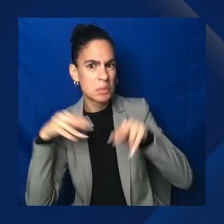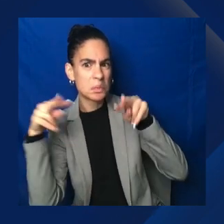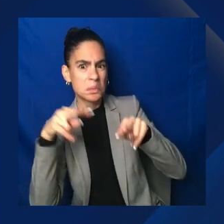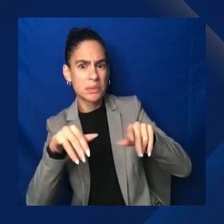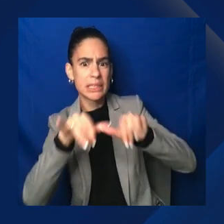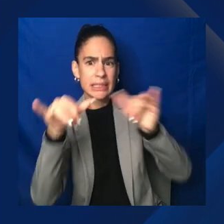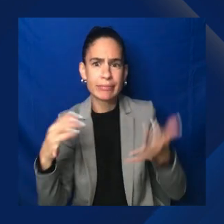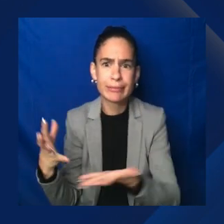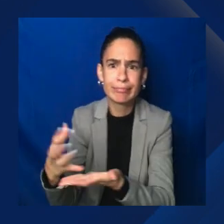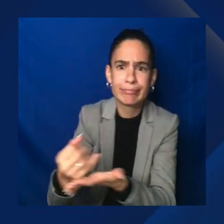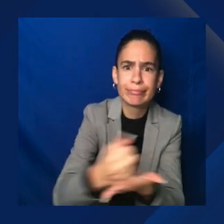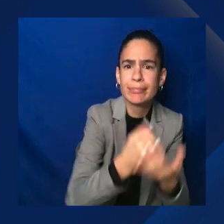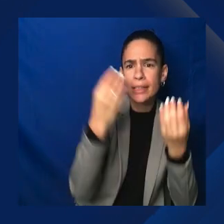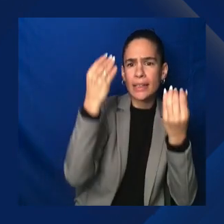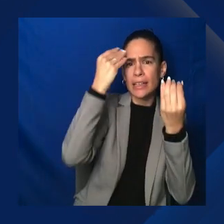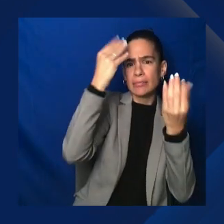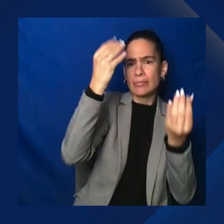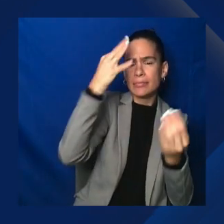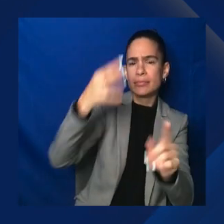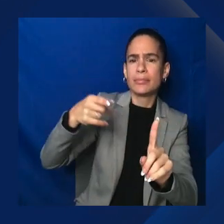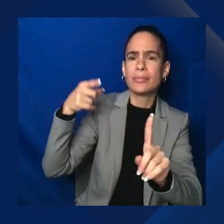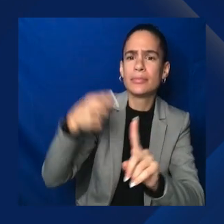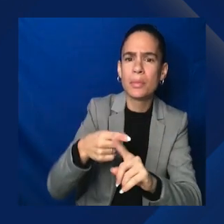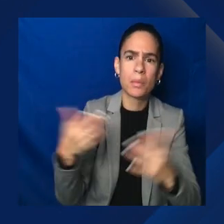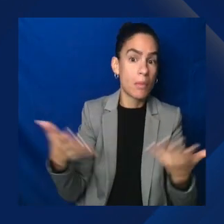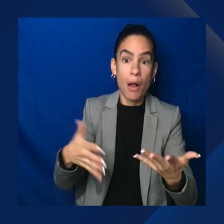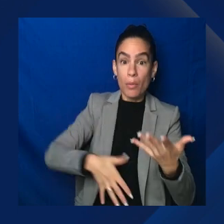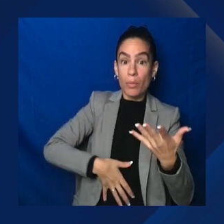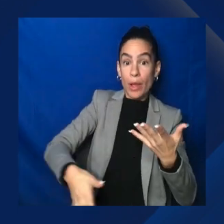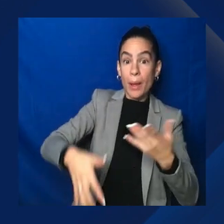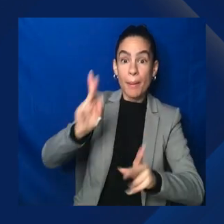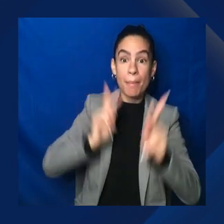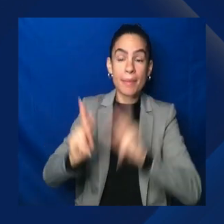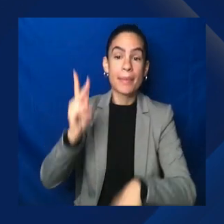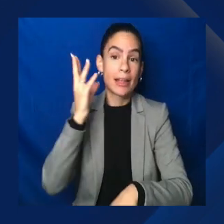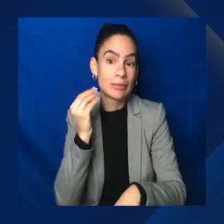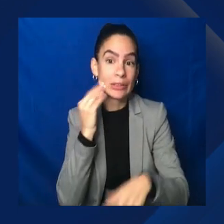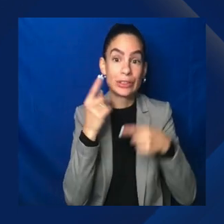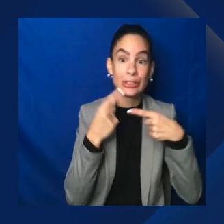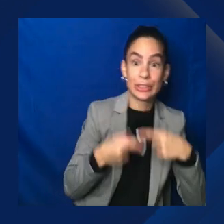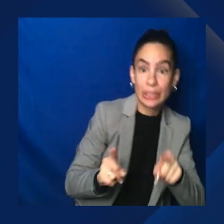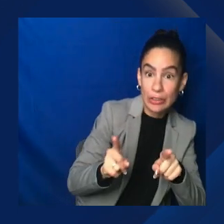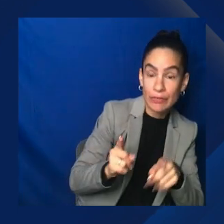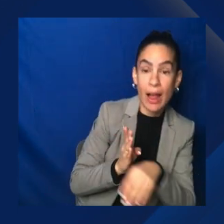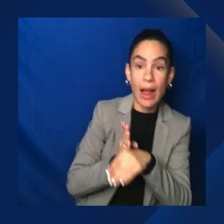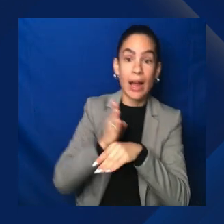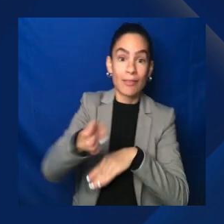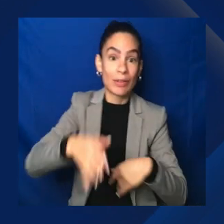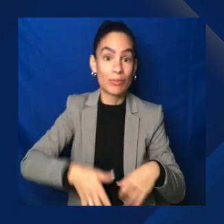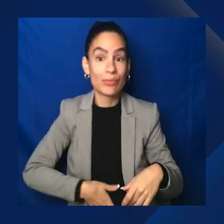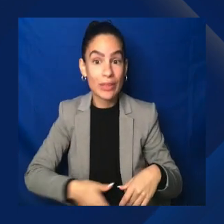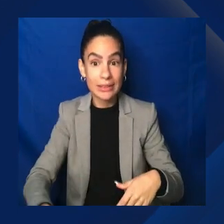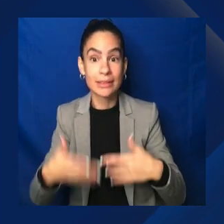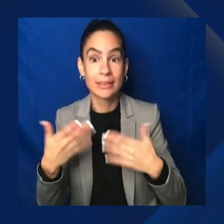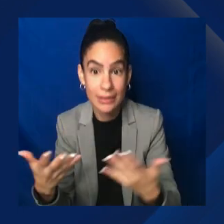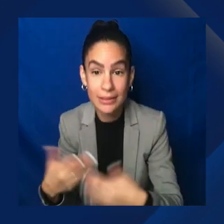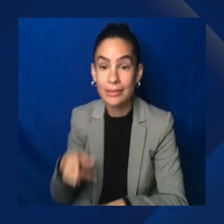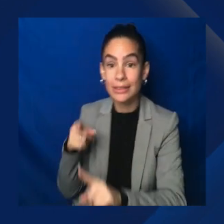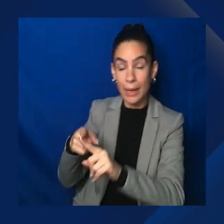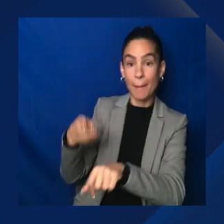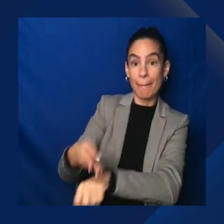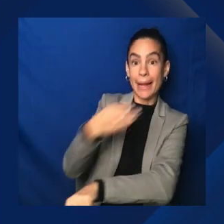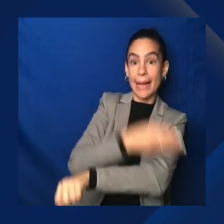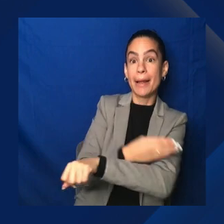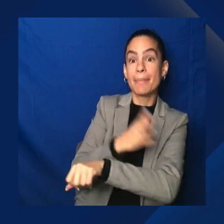experiencing before, during, and shortly after their pregnancy. Build Back Better will help improve that system and transition it